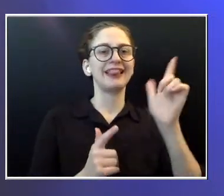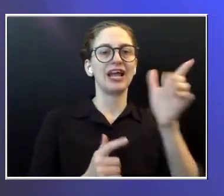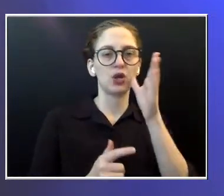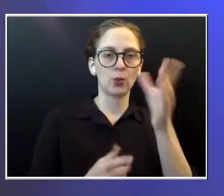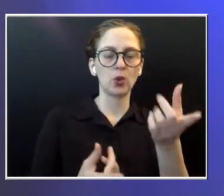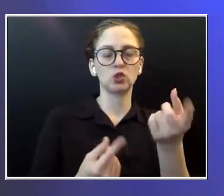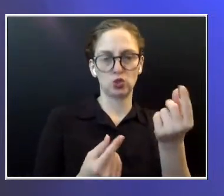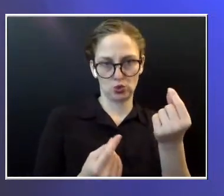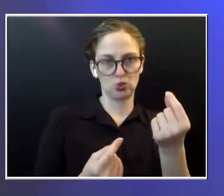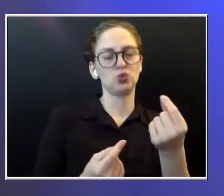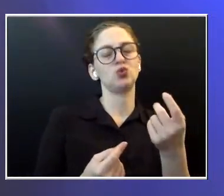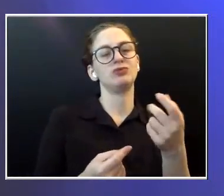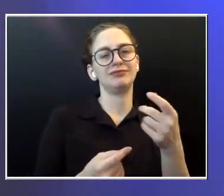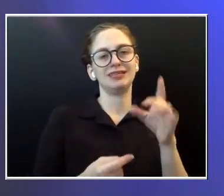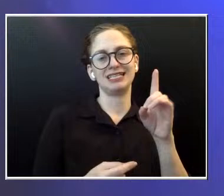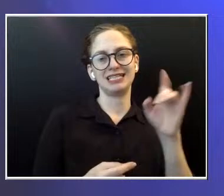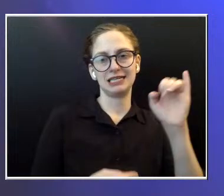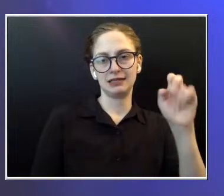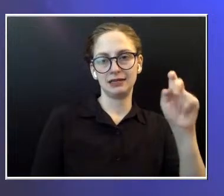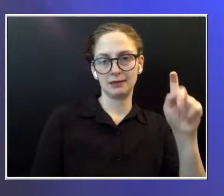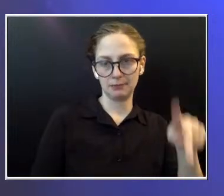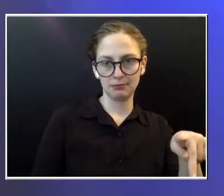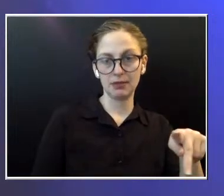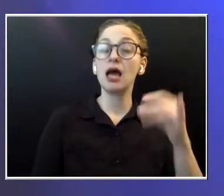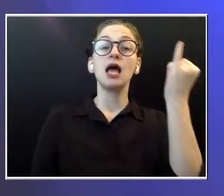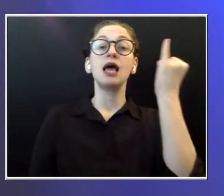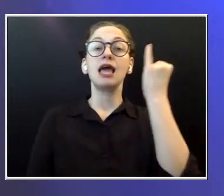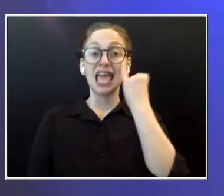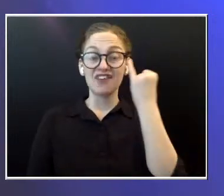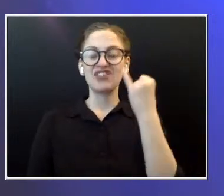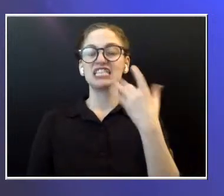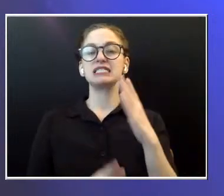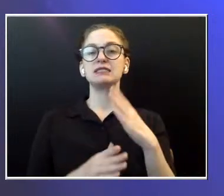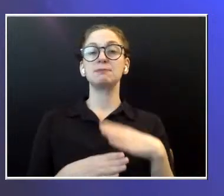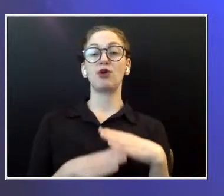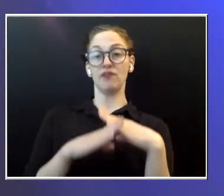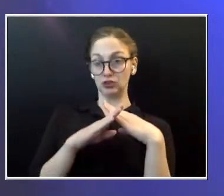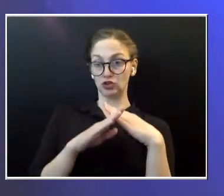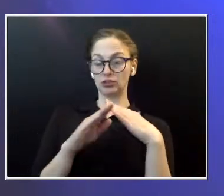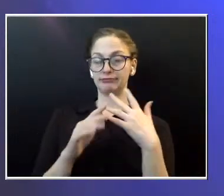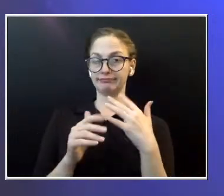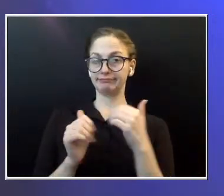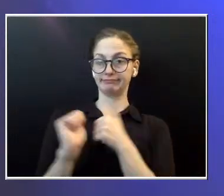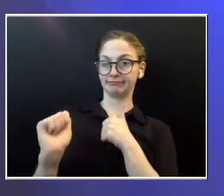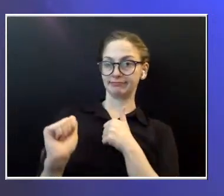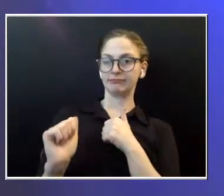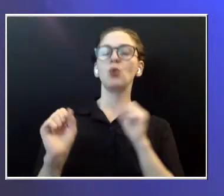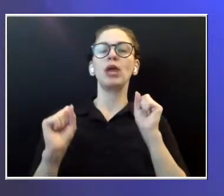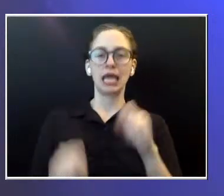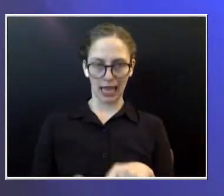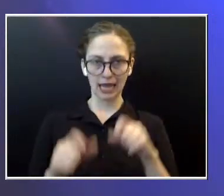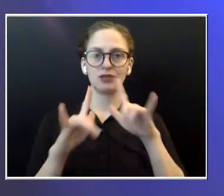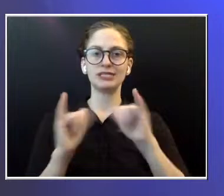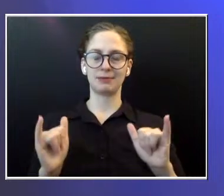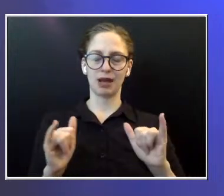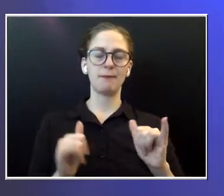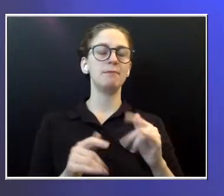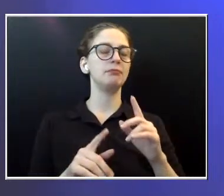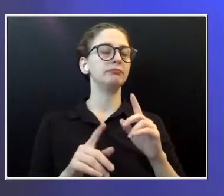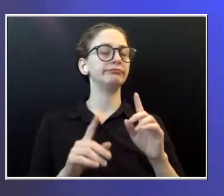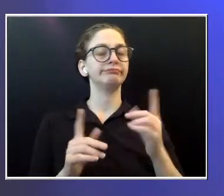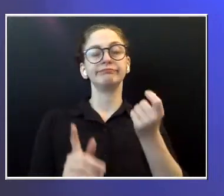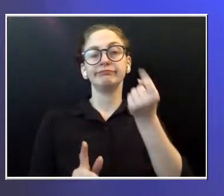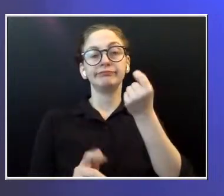risk reduction, then we can do it at the same time of the surgery, but each patient case is different. Some women, if they want the surgery now, we can